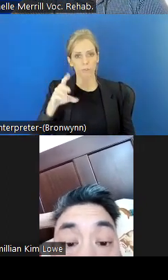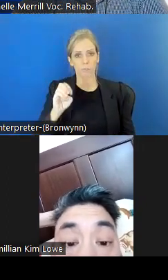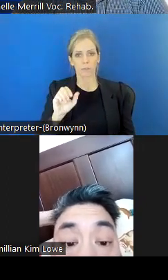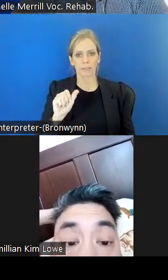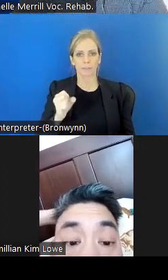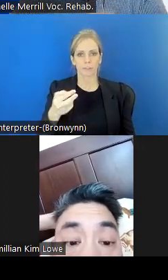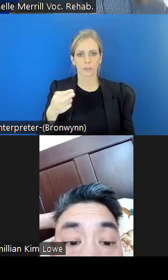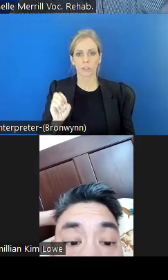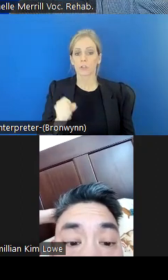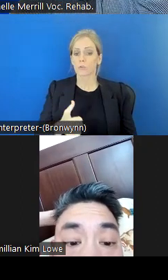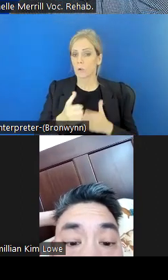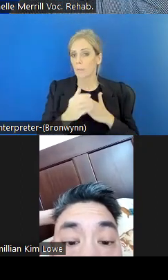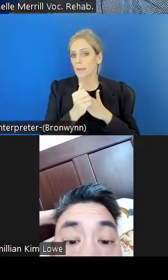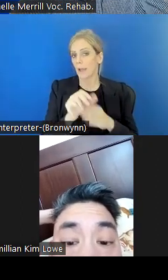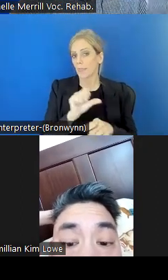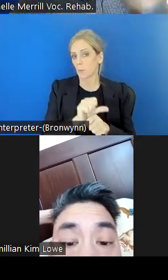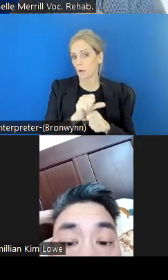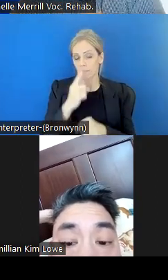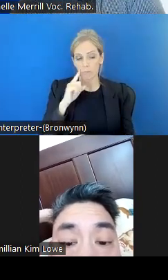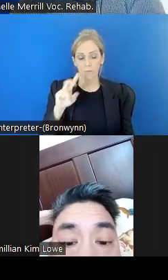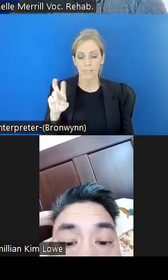Voc Rehab by setting goals and